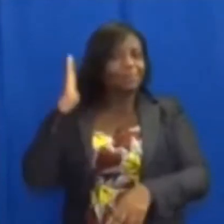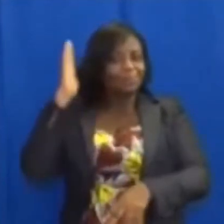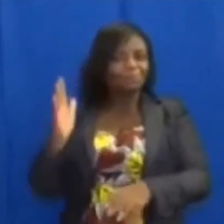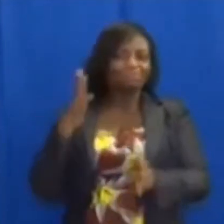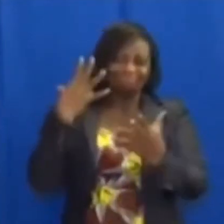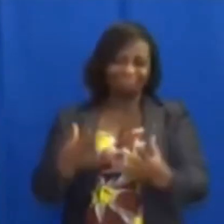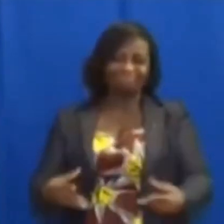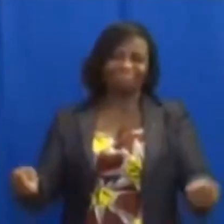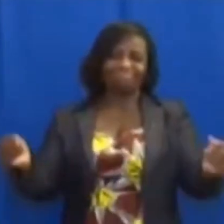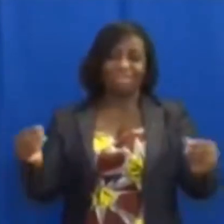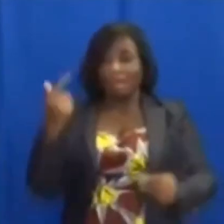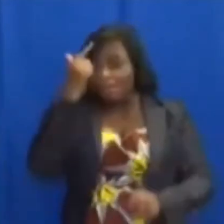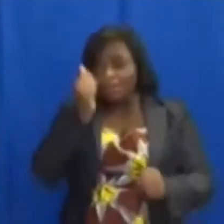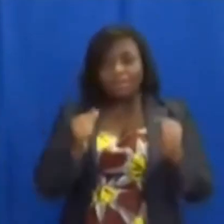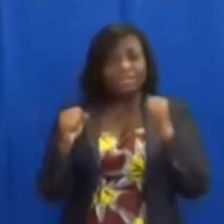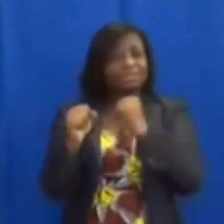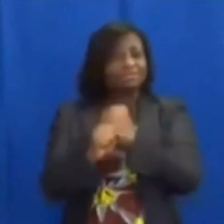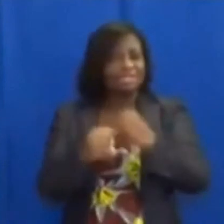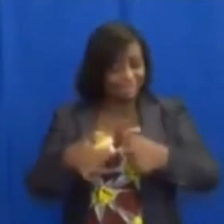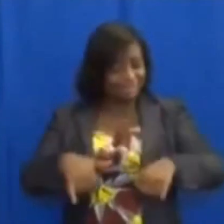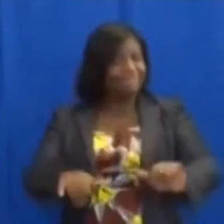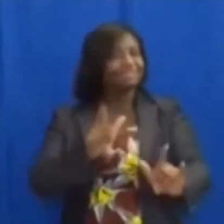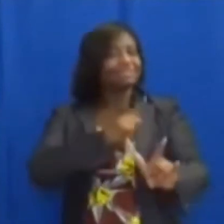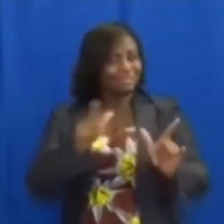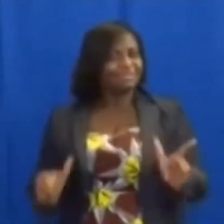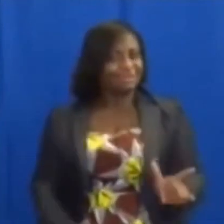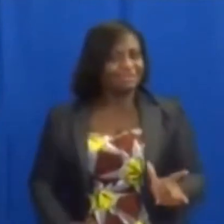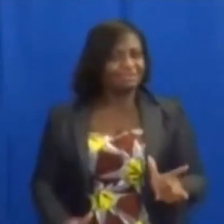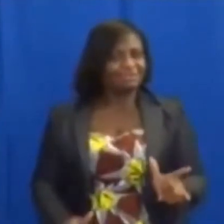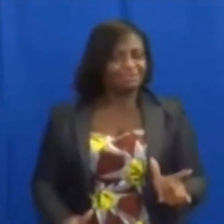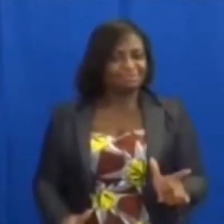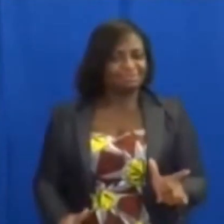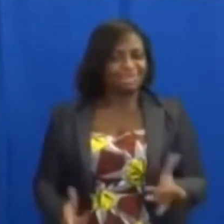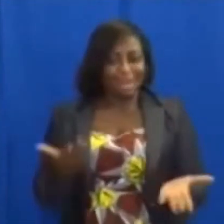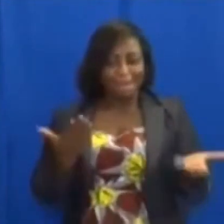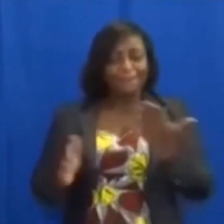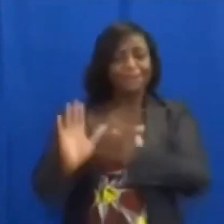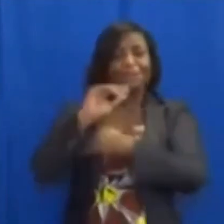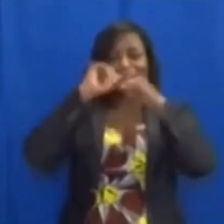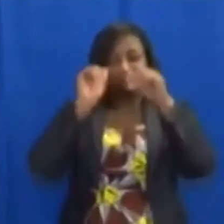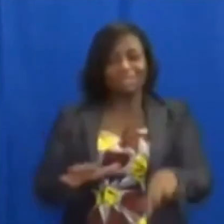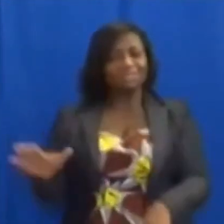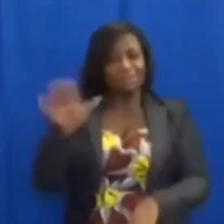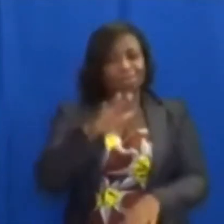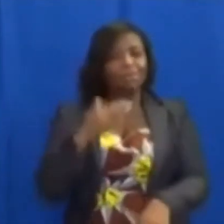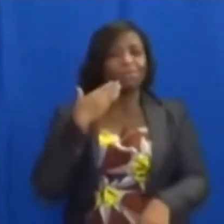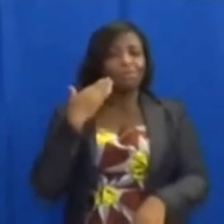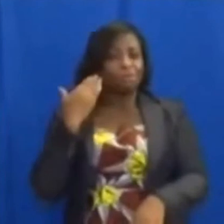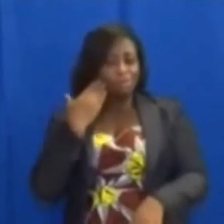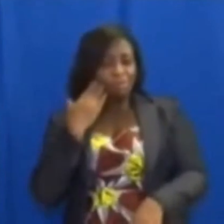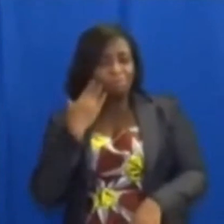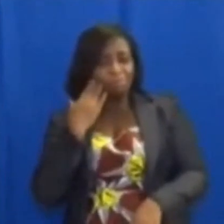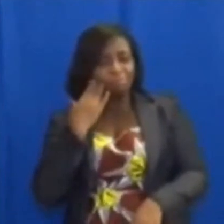shall pass, for the battle is still the Lord's. May God bless us all in our homeland,